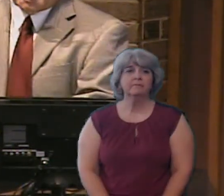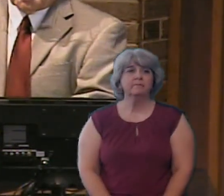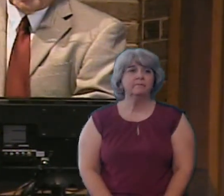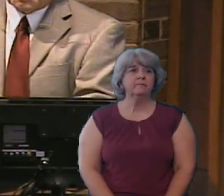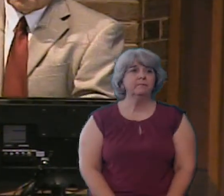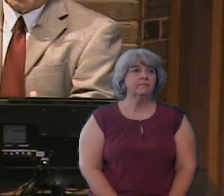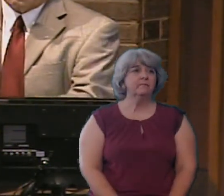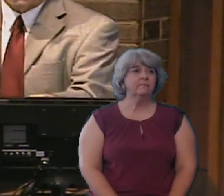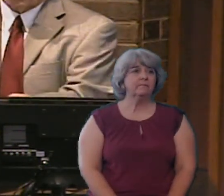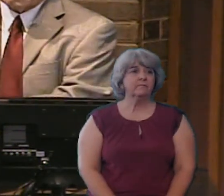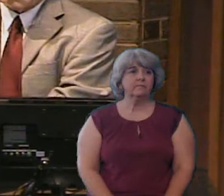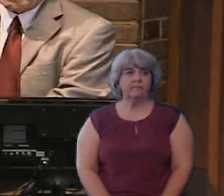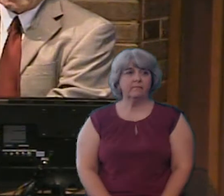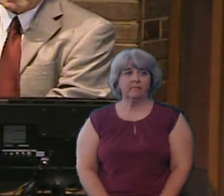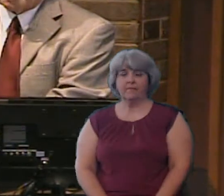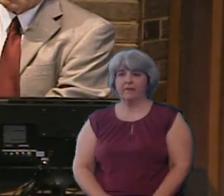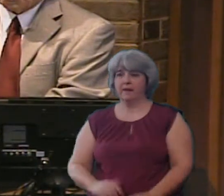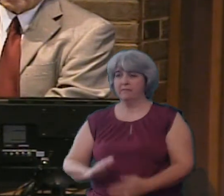Please mark